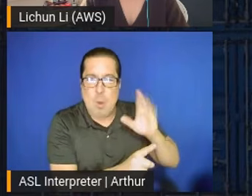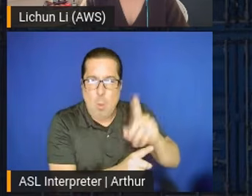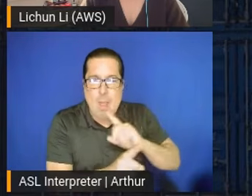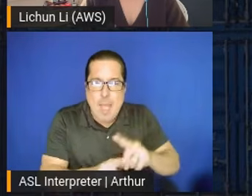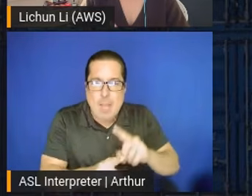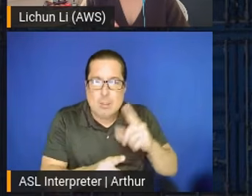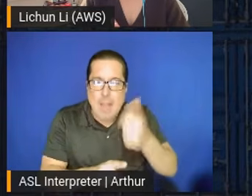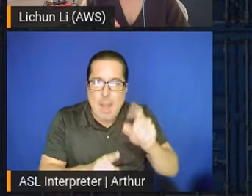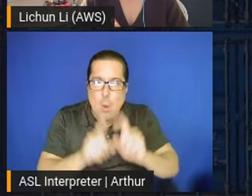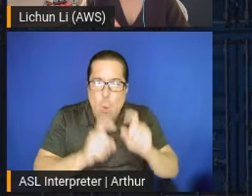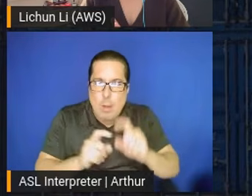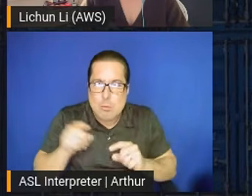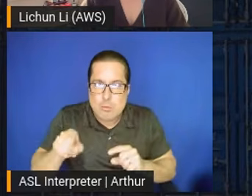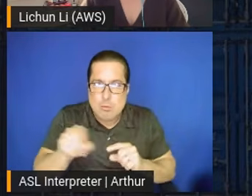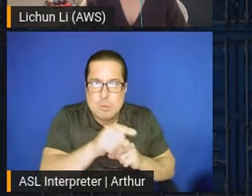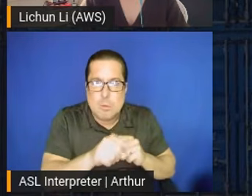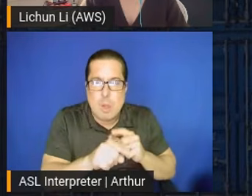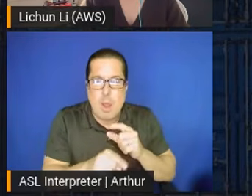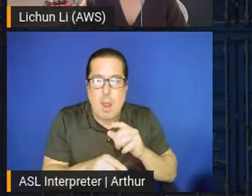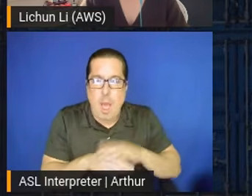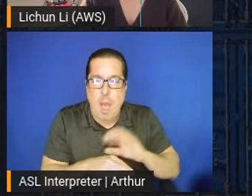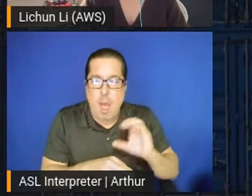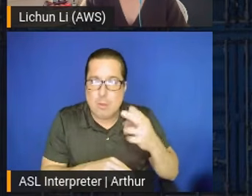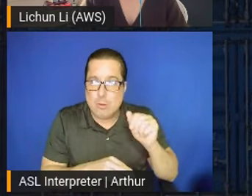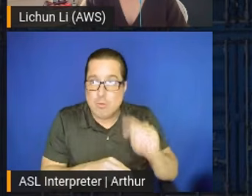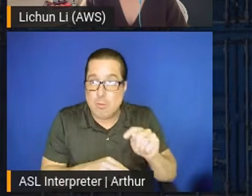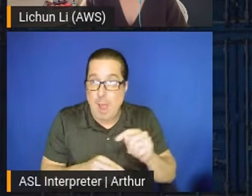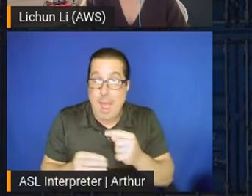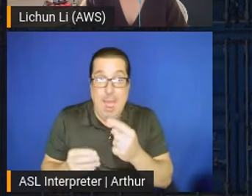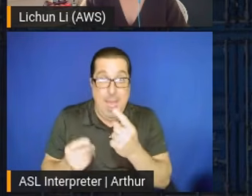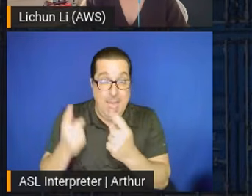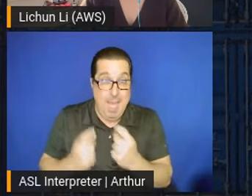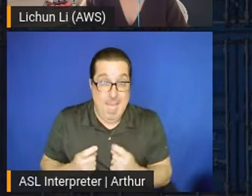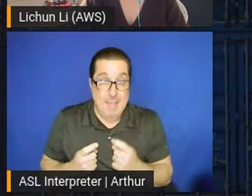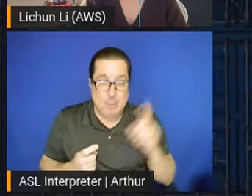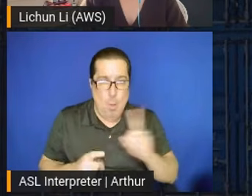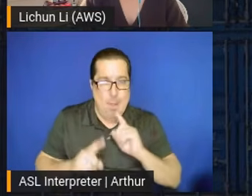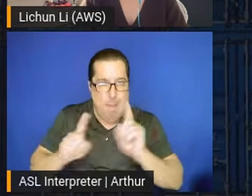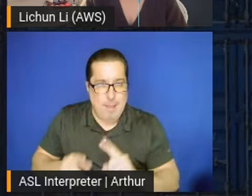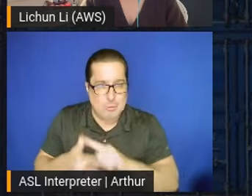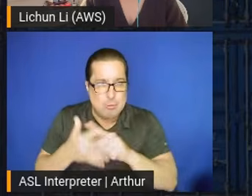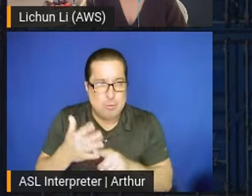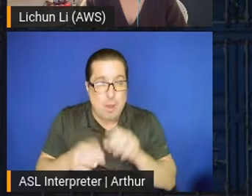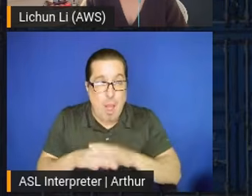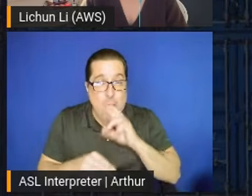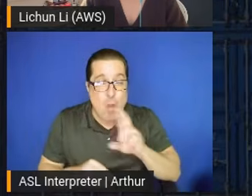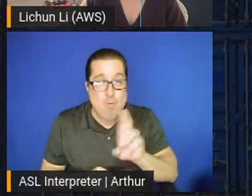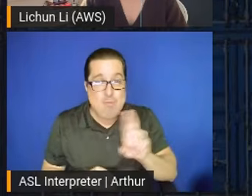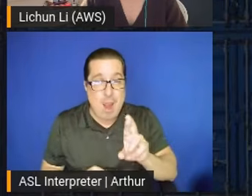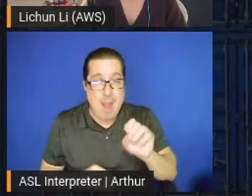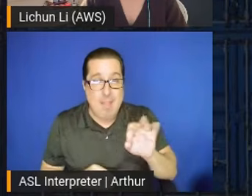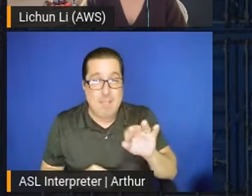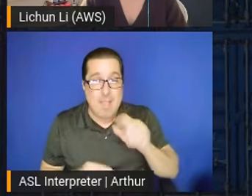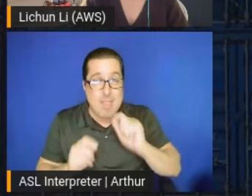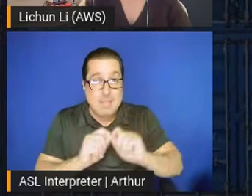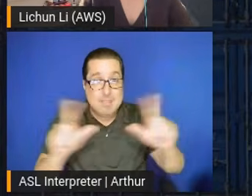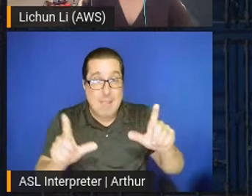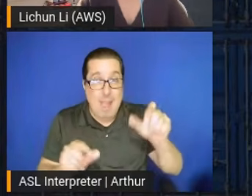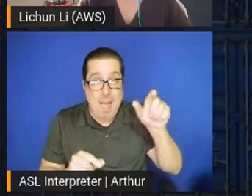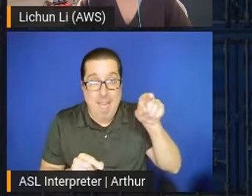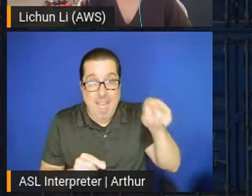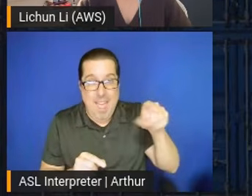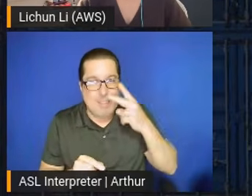questions on the chats. And on the right of the slide, you can see his ID.